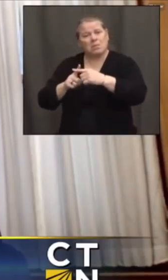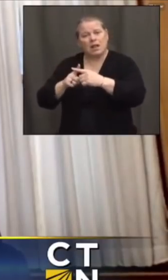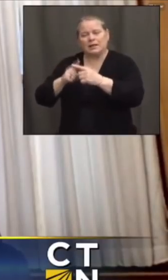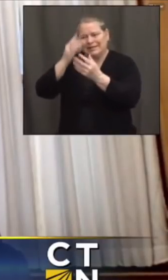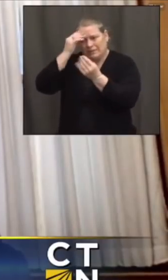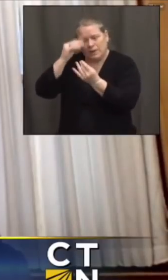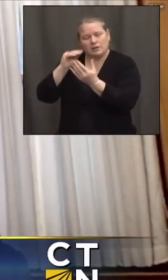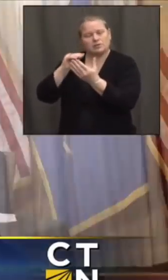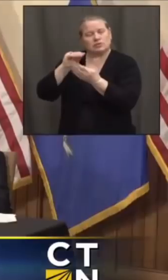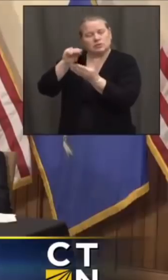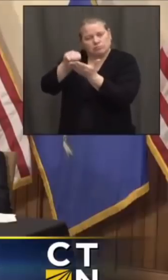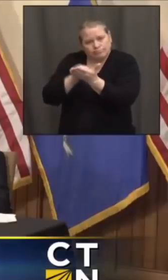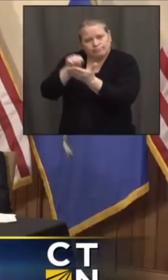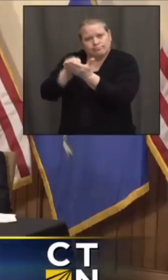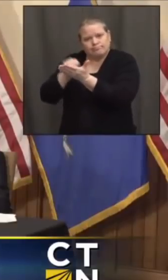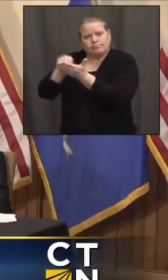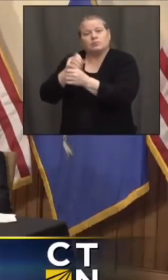them.